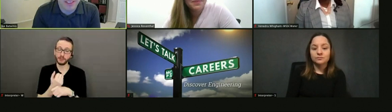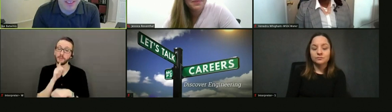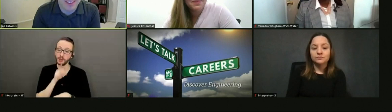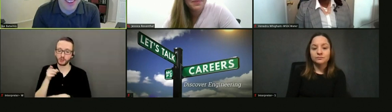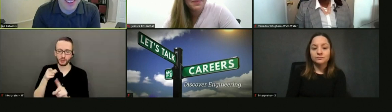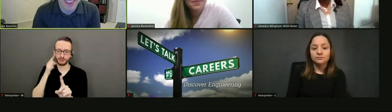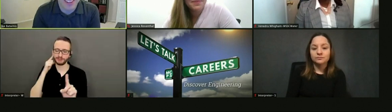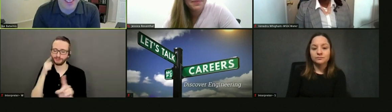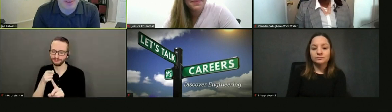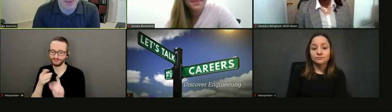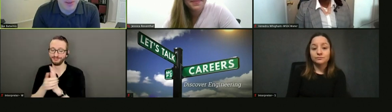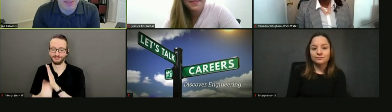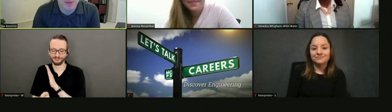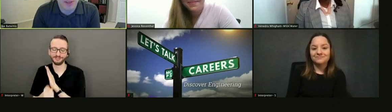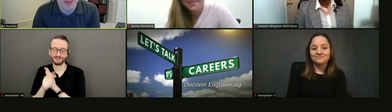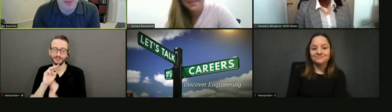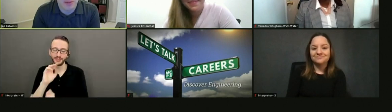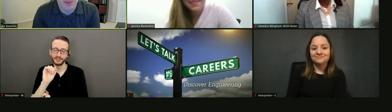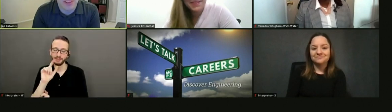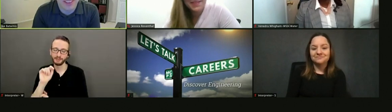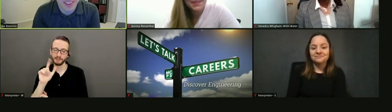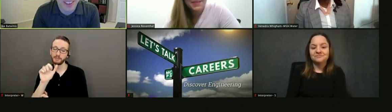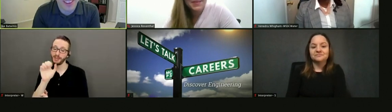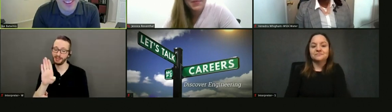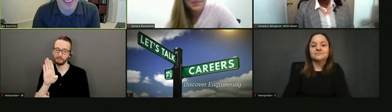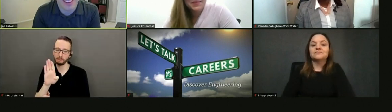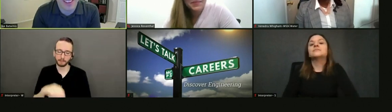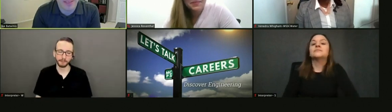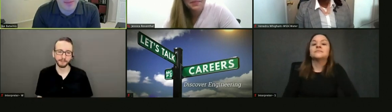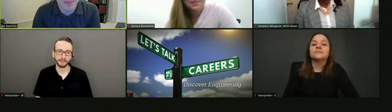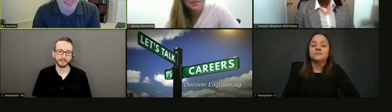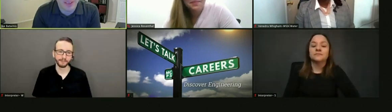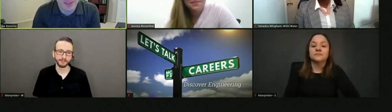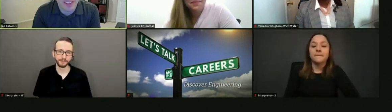that's excellent. You'll be everybody's favorite person.